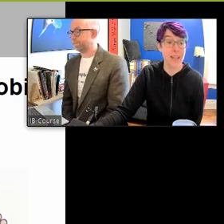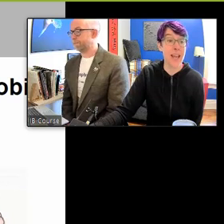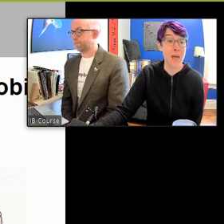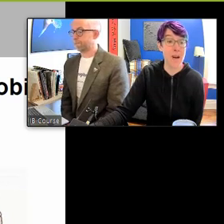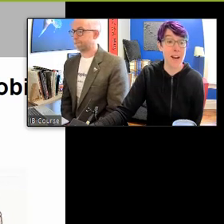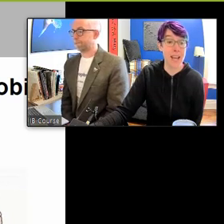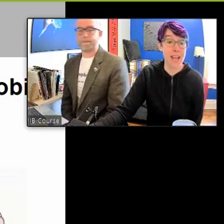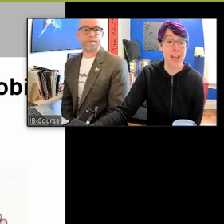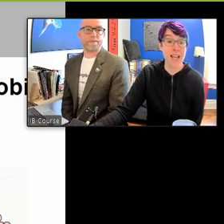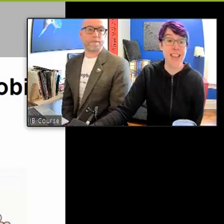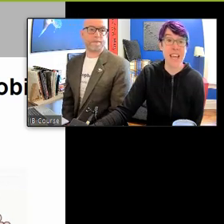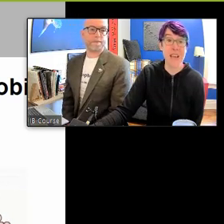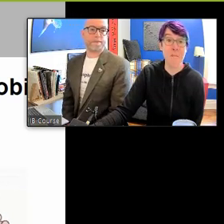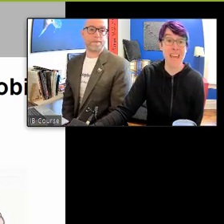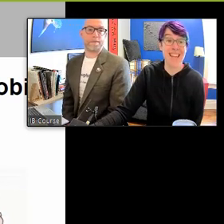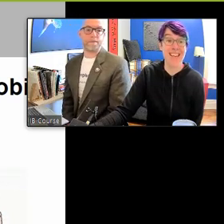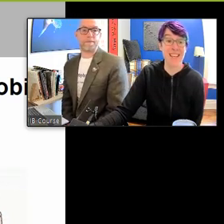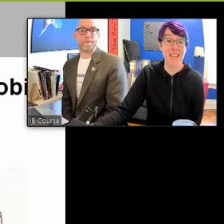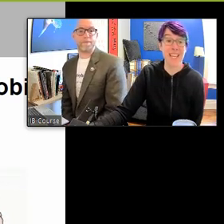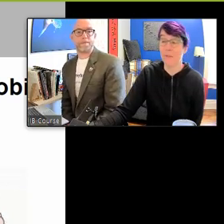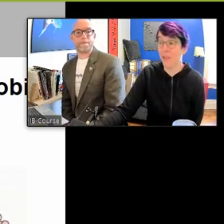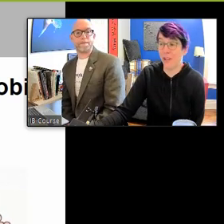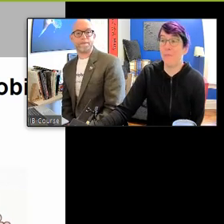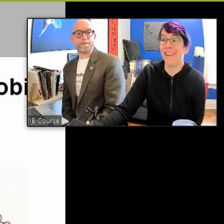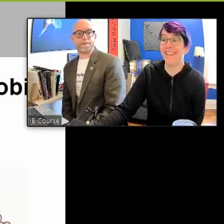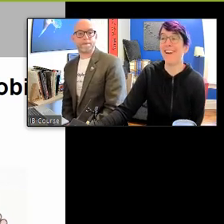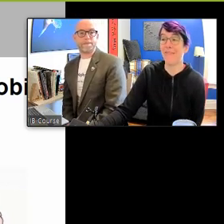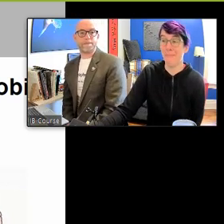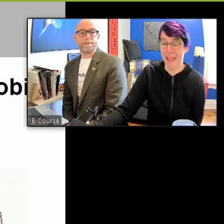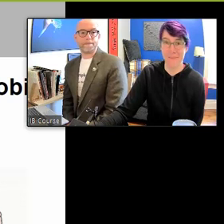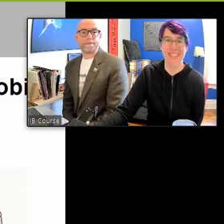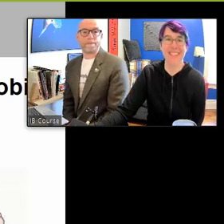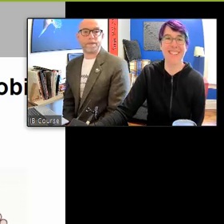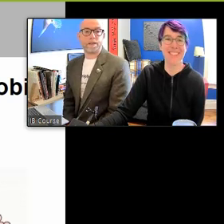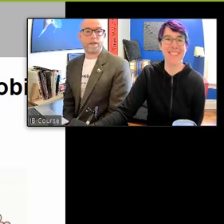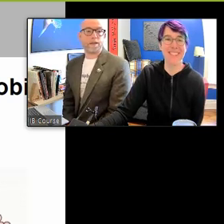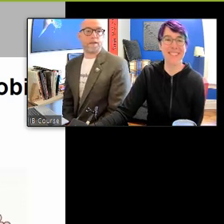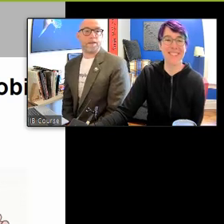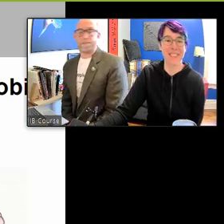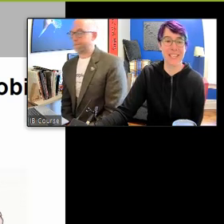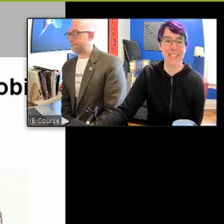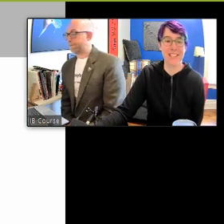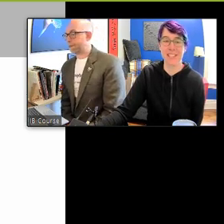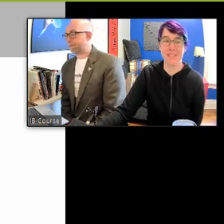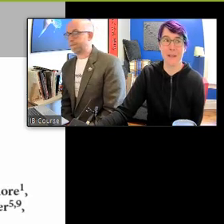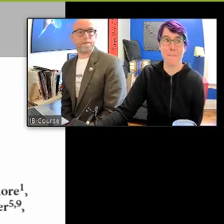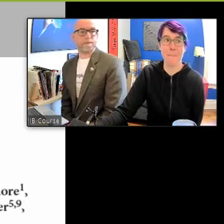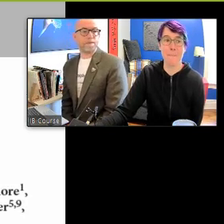sequenced mRNA. They made hemoglobin of mammoths, which